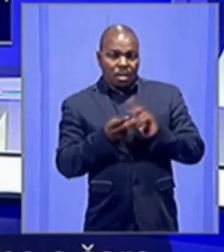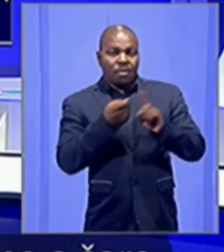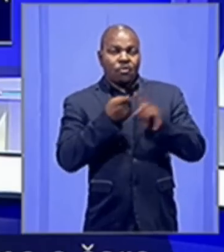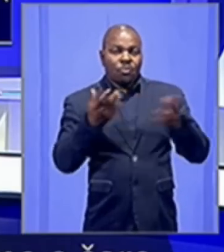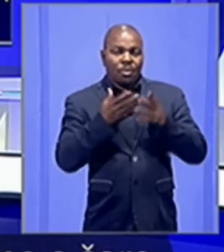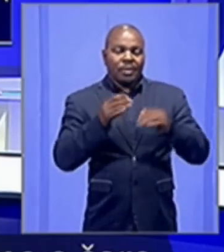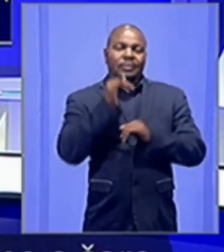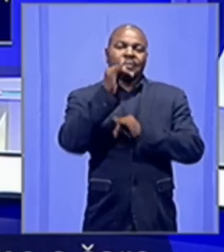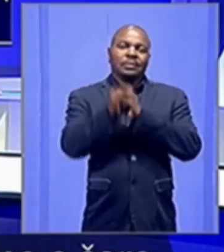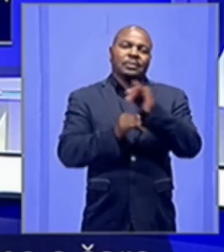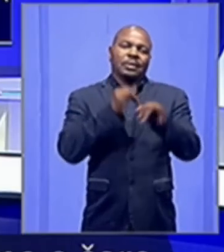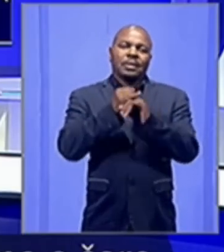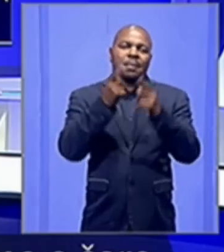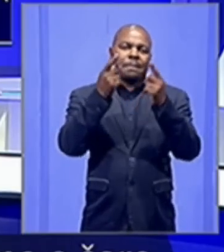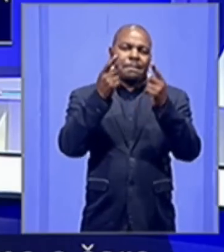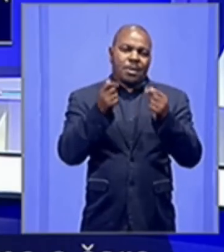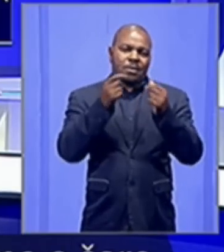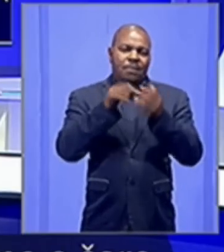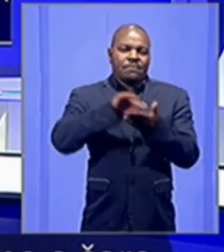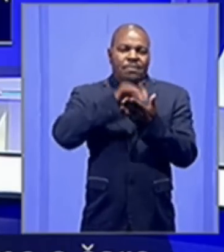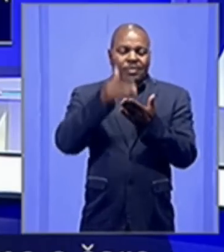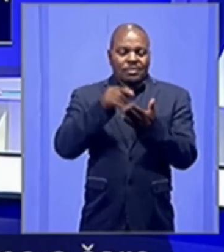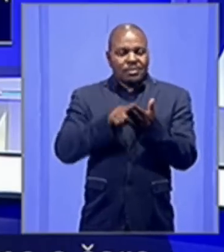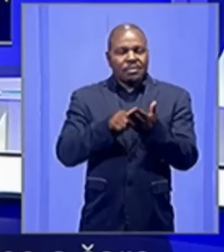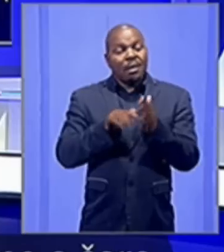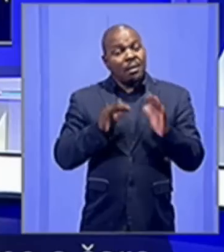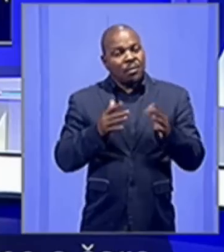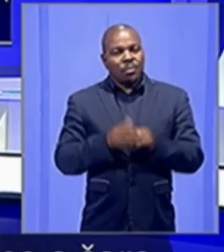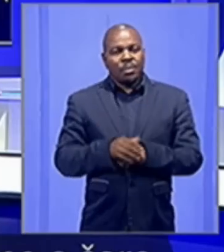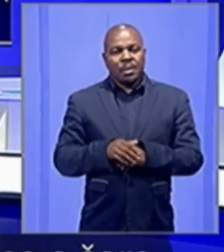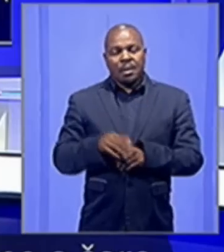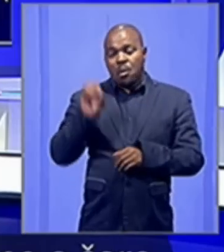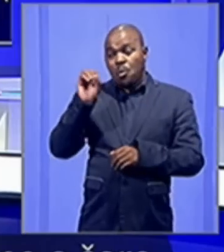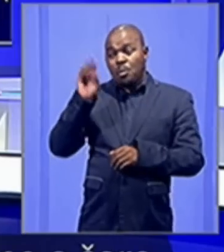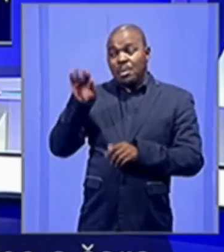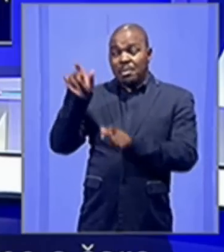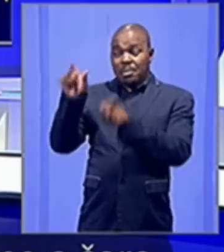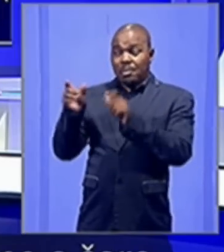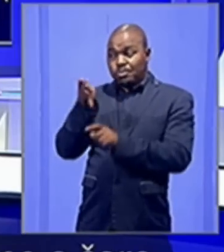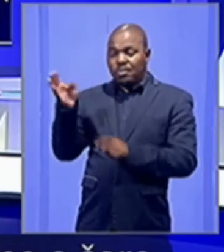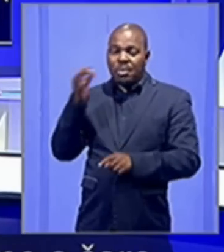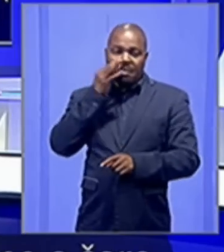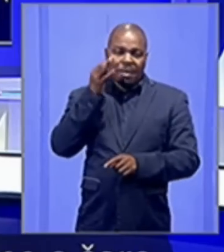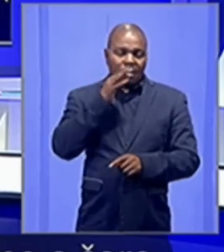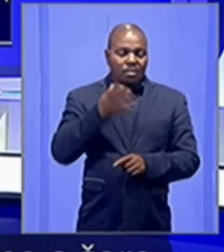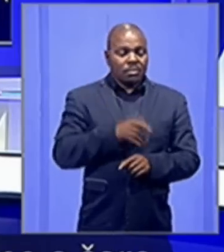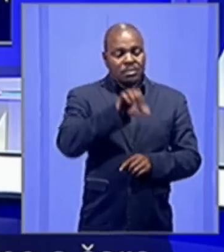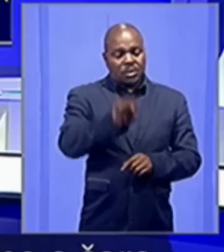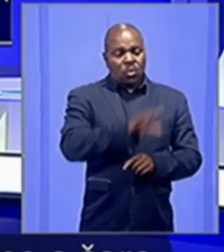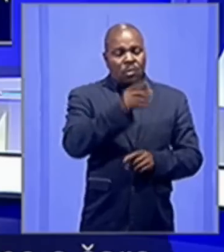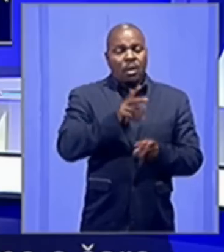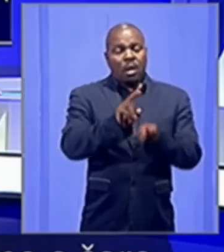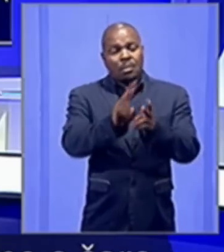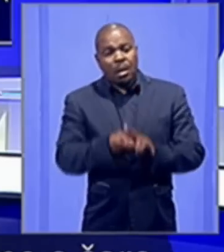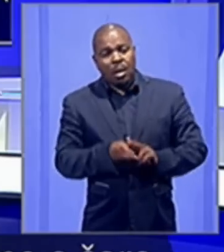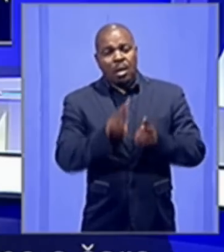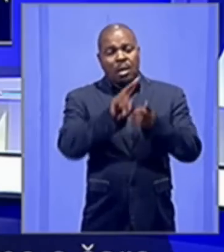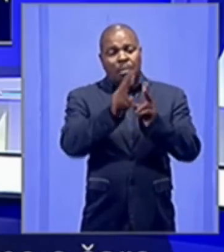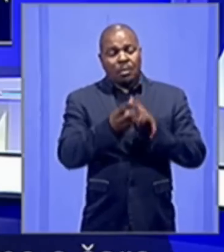go International Monetary Fund. Badudi ba Bloemfontein ba re dikoloto tšeo di tšwelago pele go